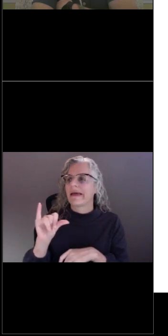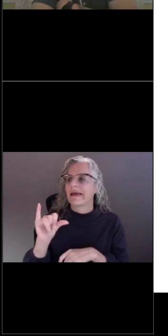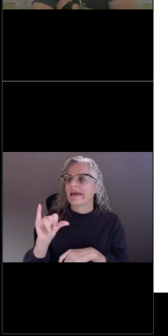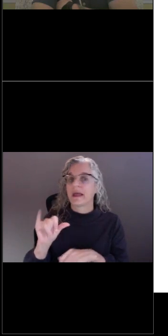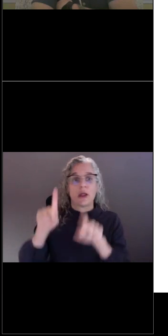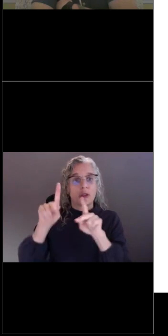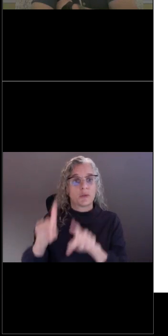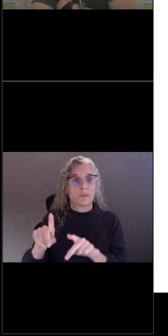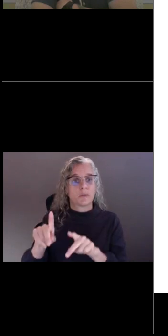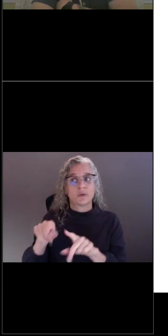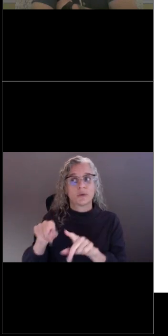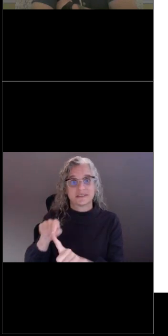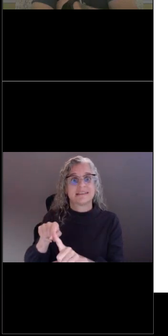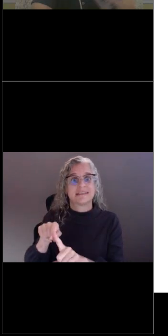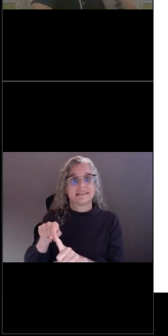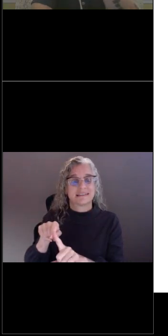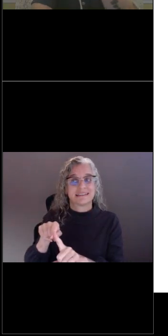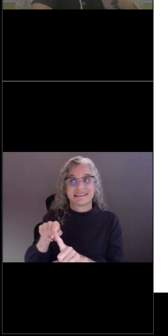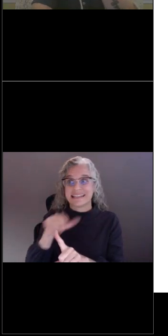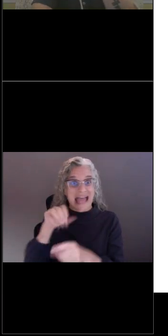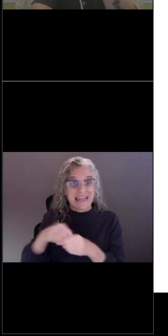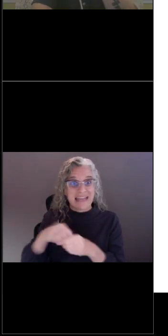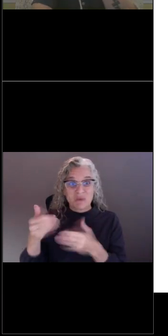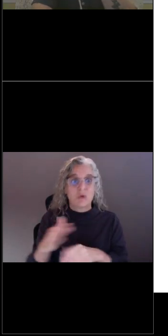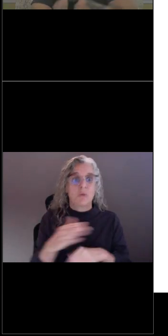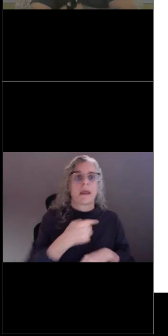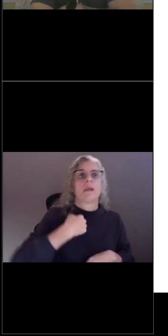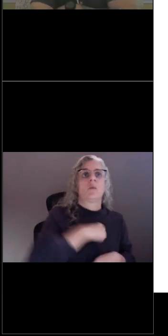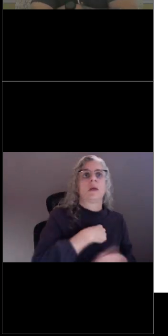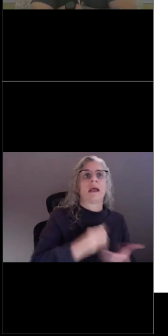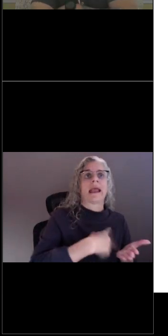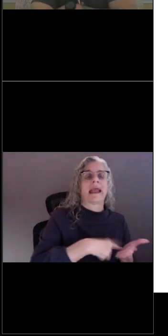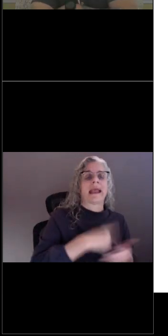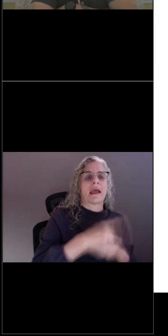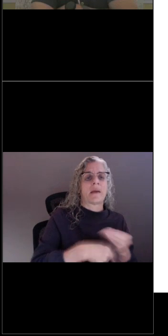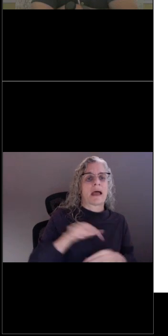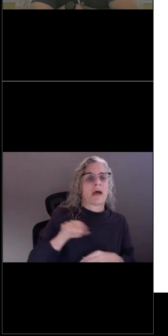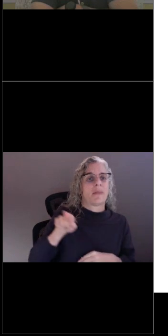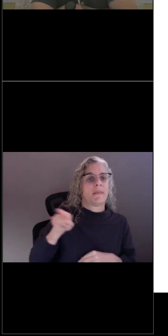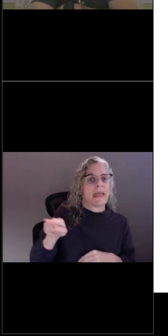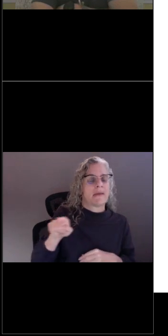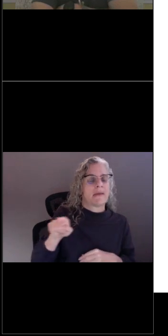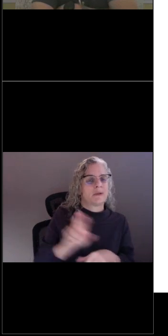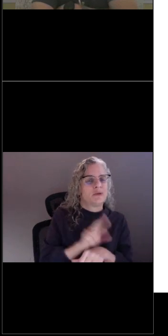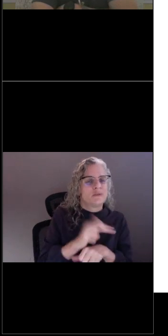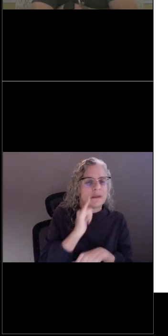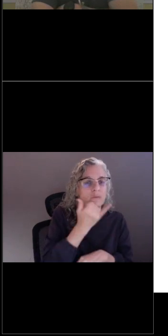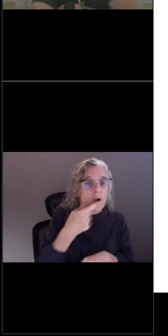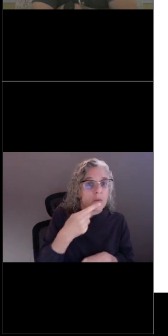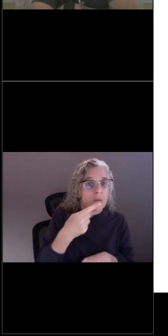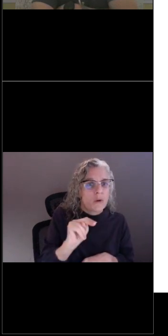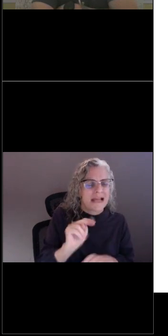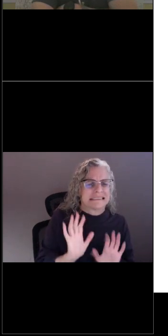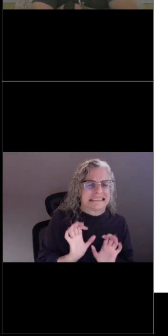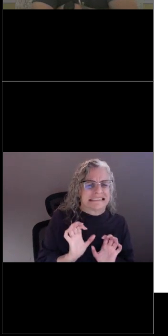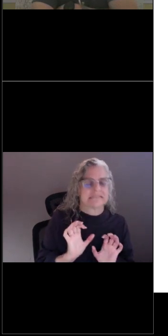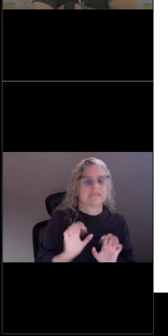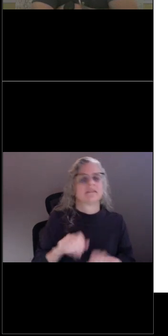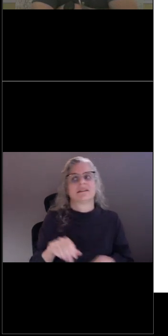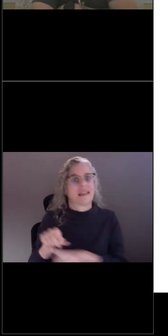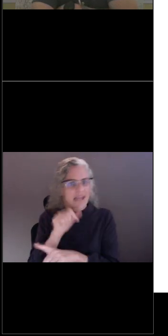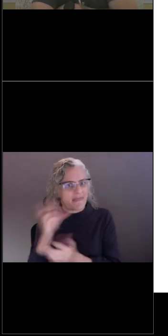not even in the room or in the conversation, which makes it all the more important for someone else who